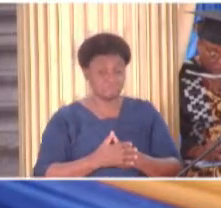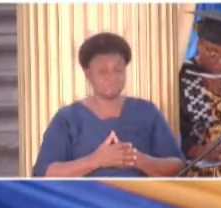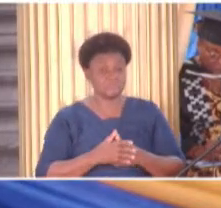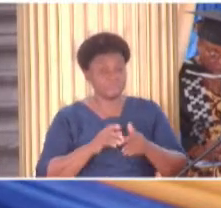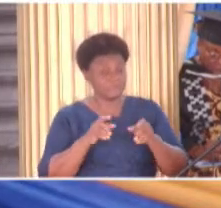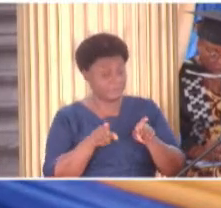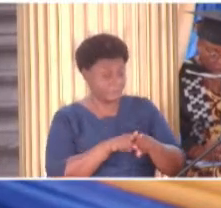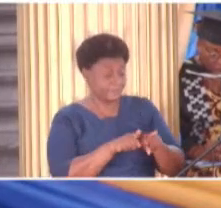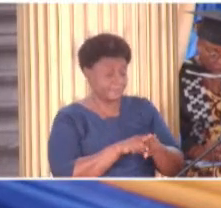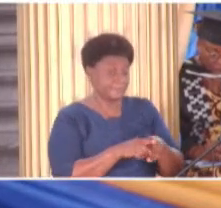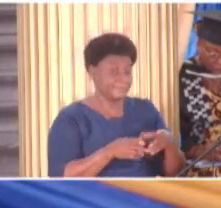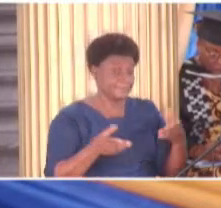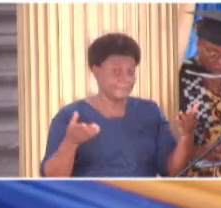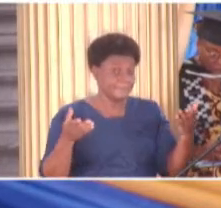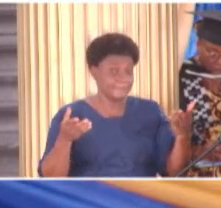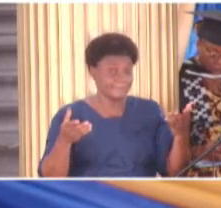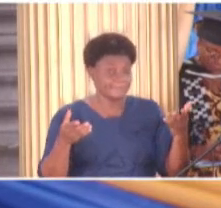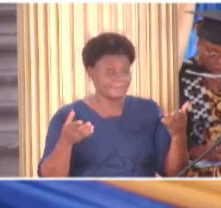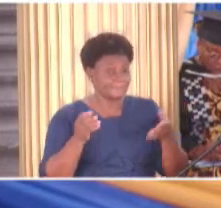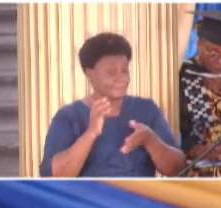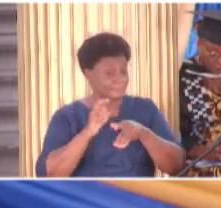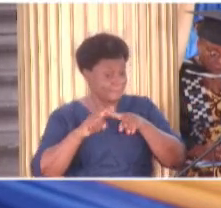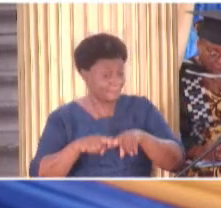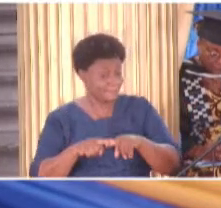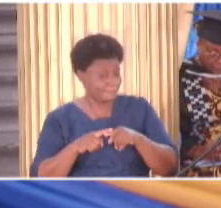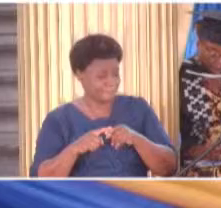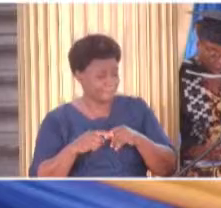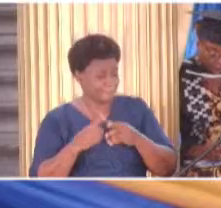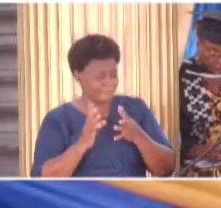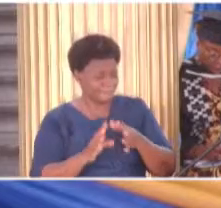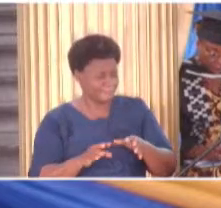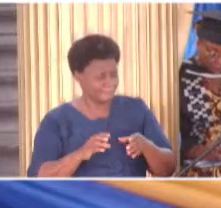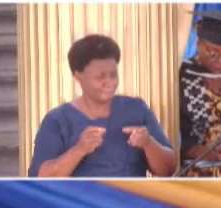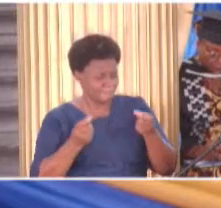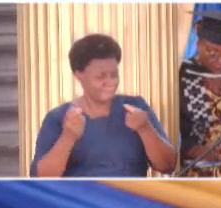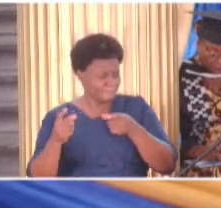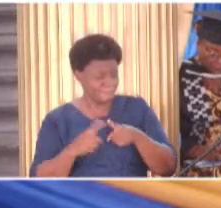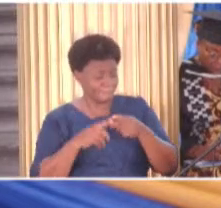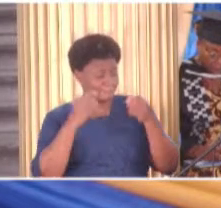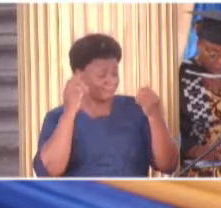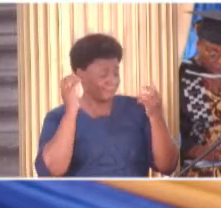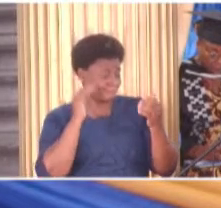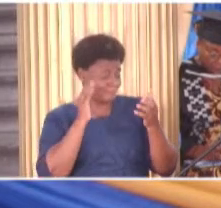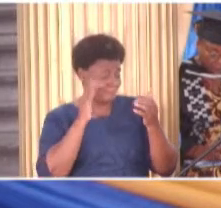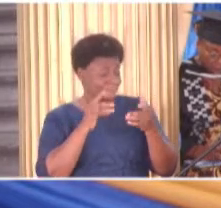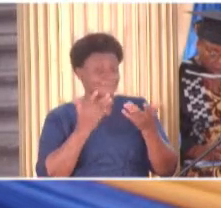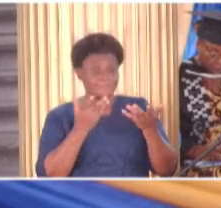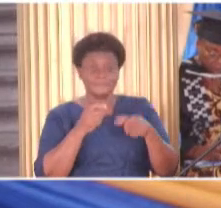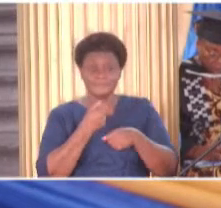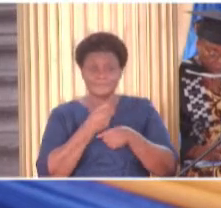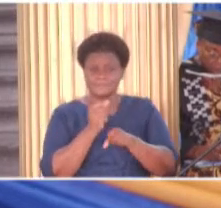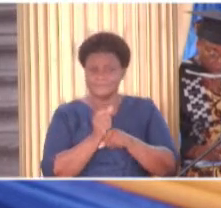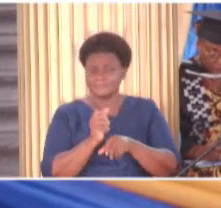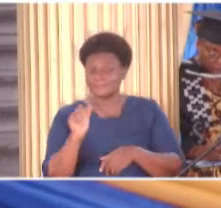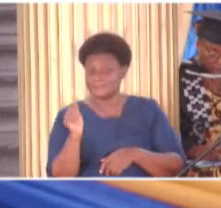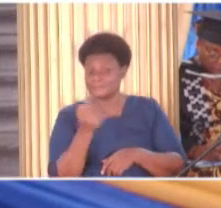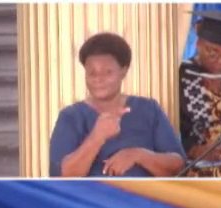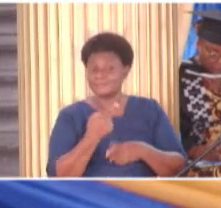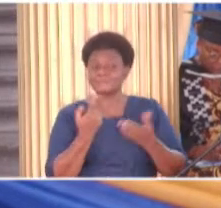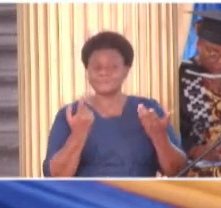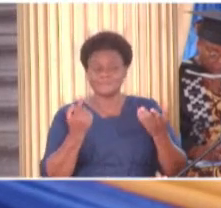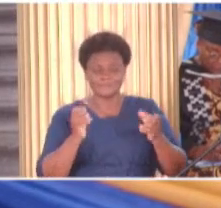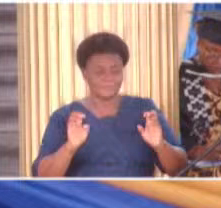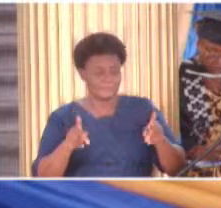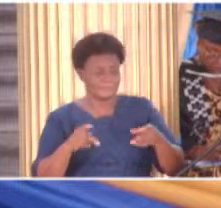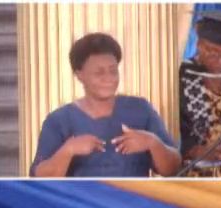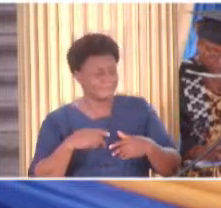also, counting on societal expectations that made higher education